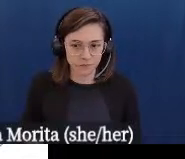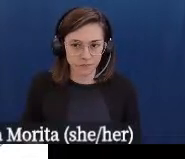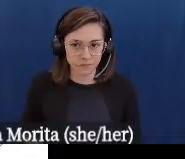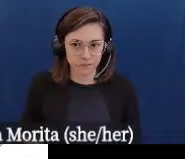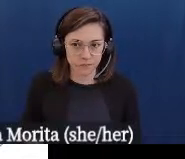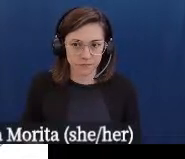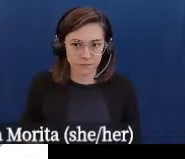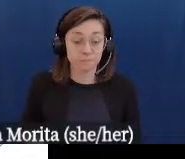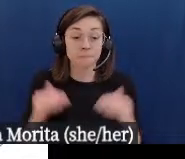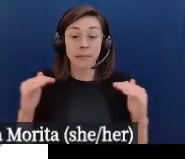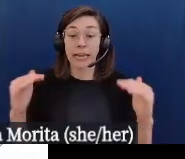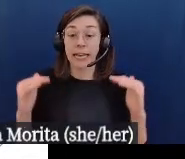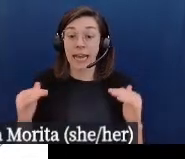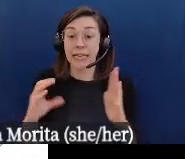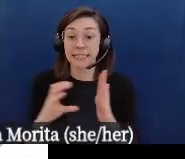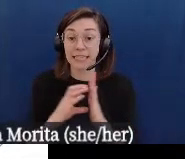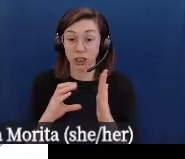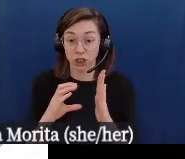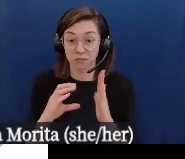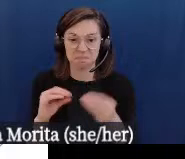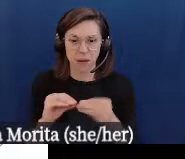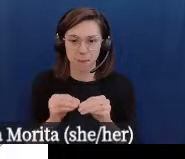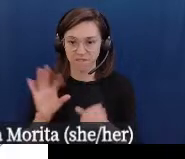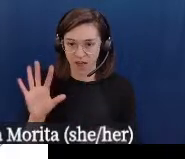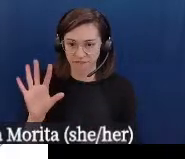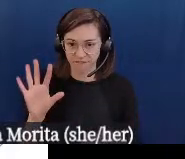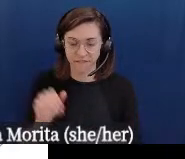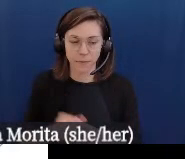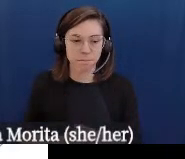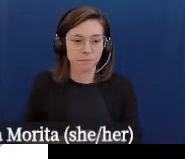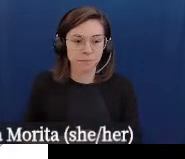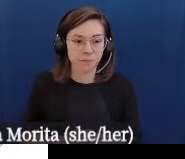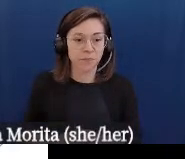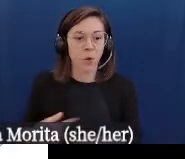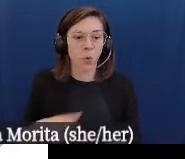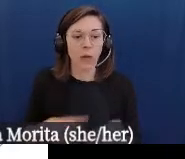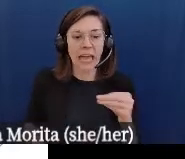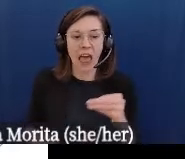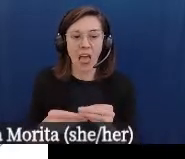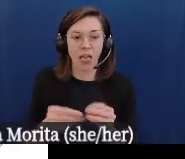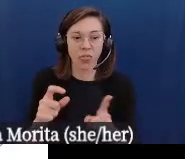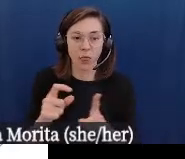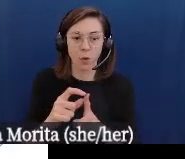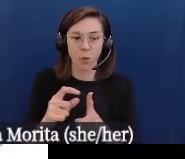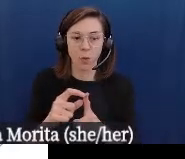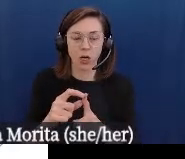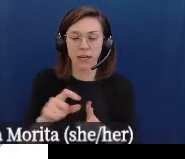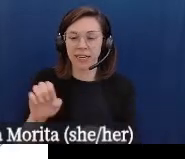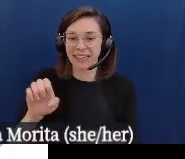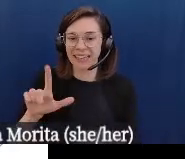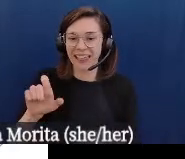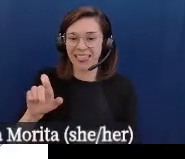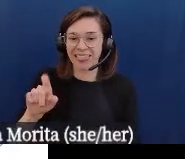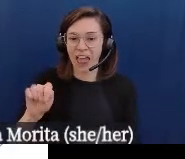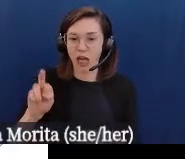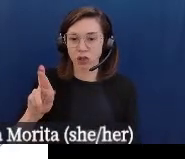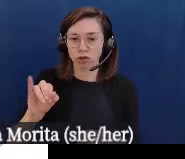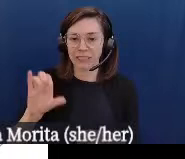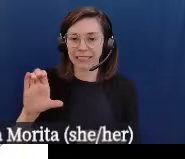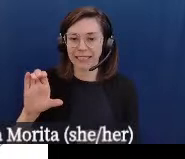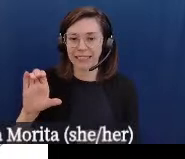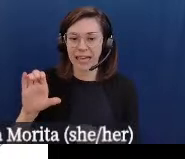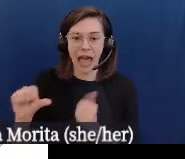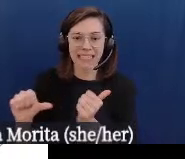This next section down below in number 5, we added the word electric assisted bicycles